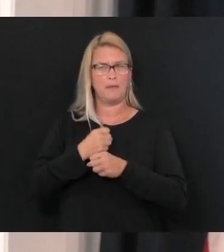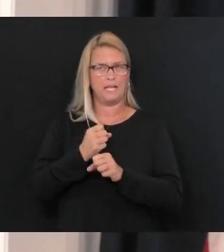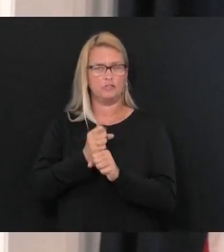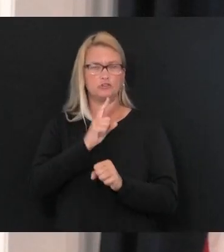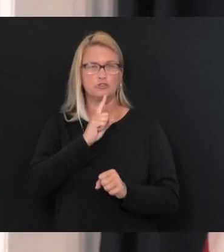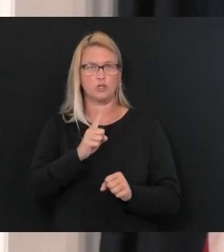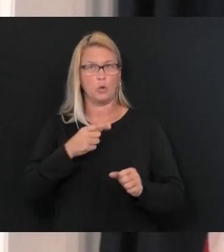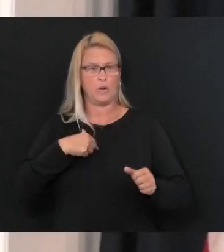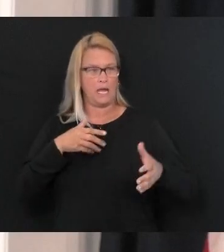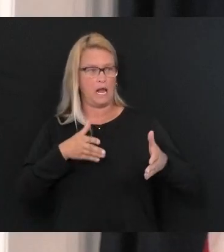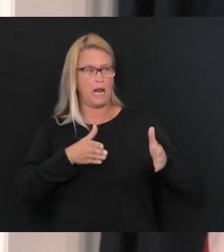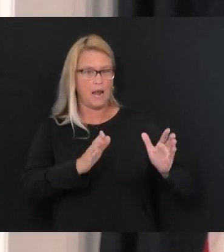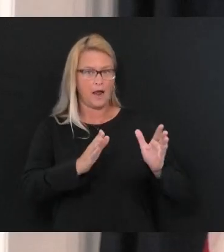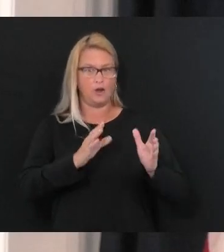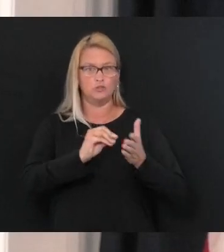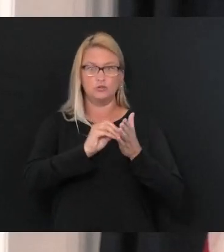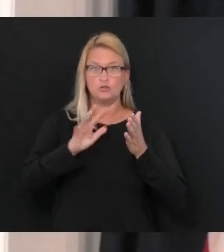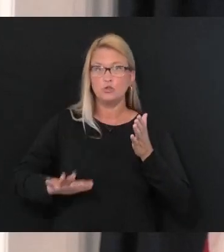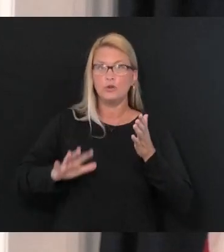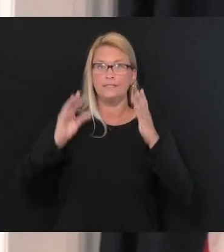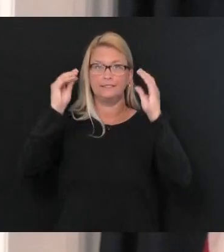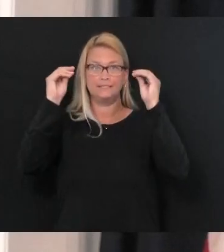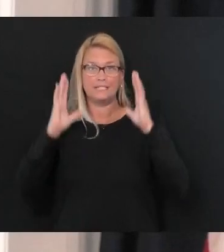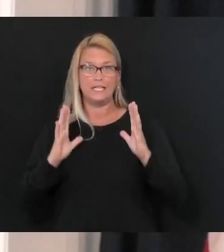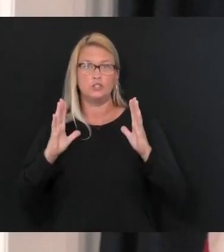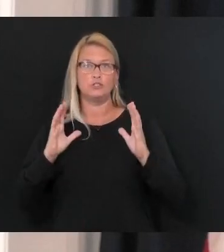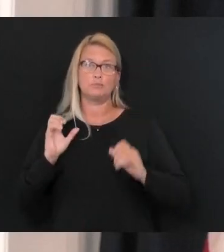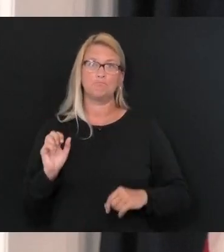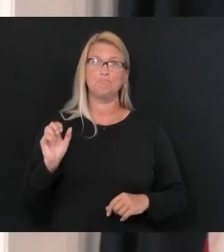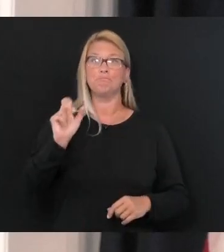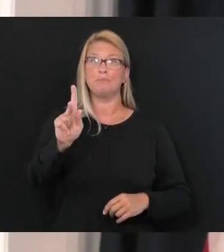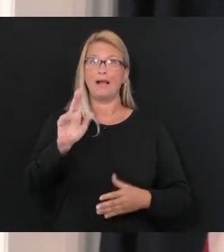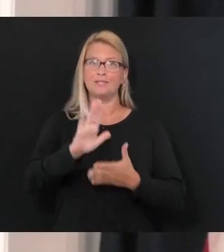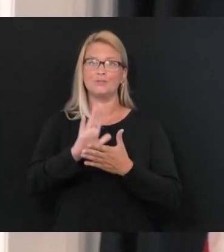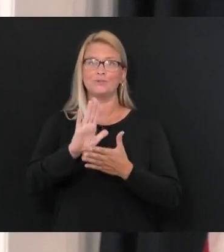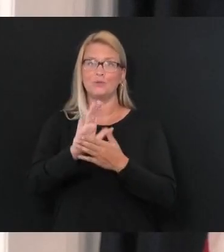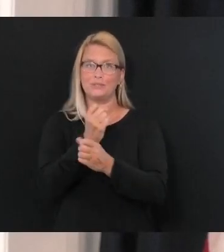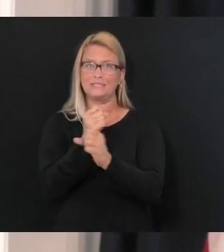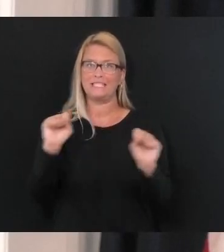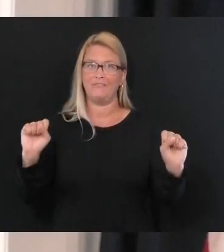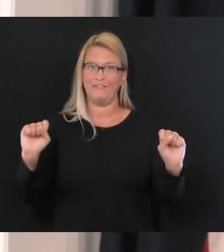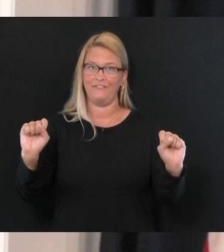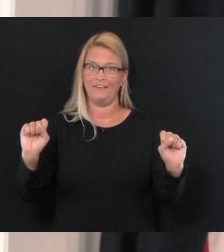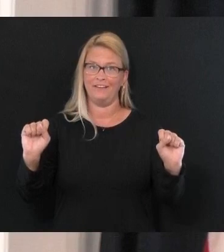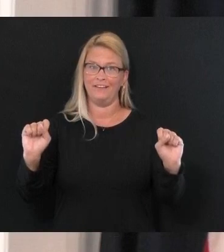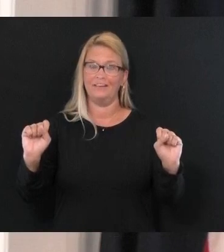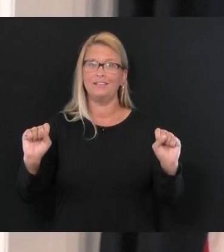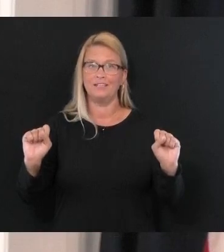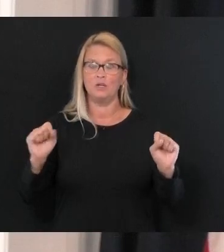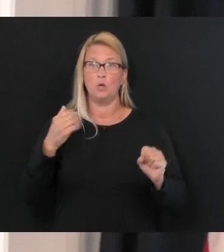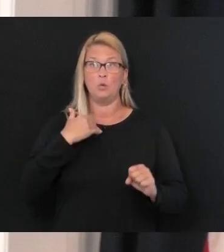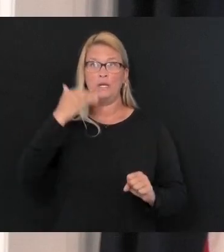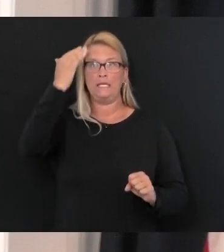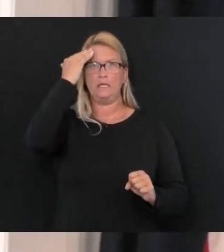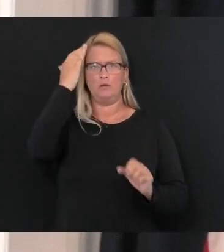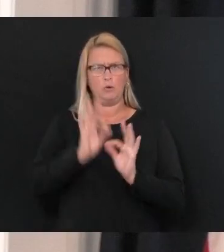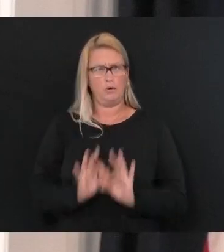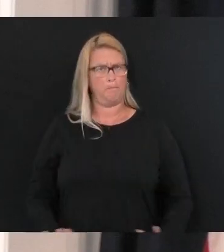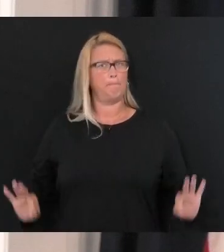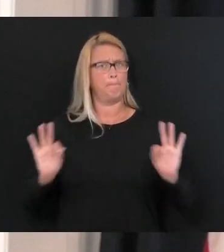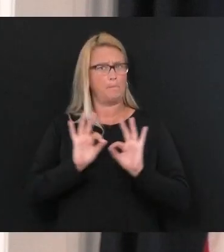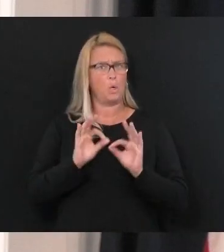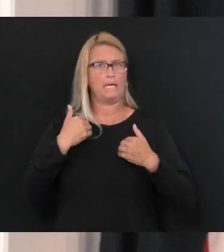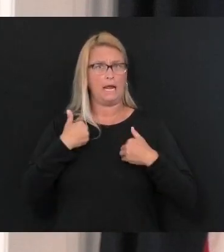our students and our teachers to go back to school safely. We know that the absence of school and structure for